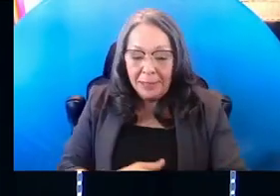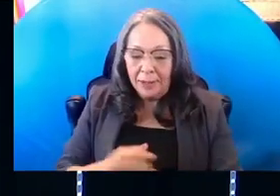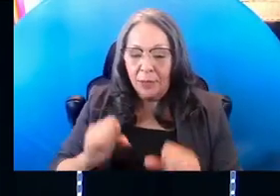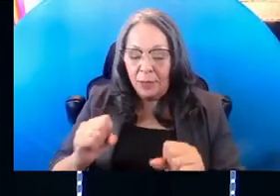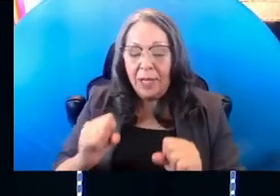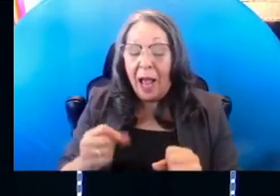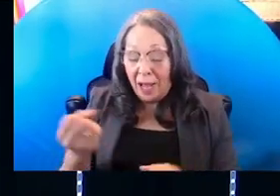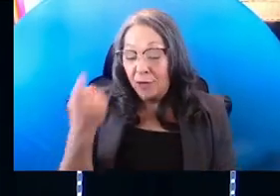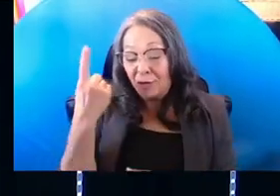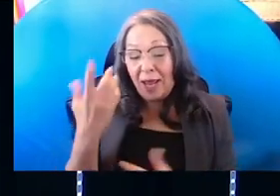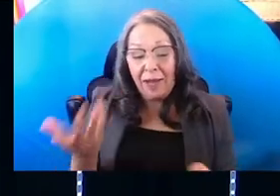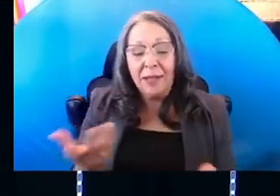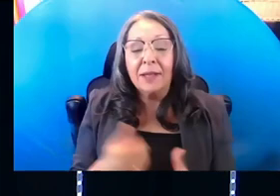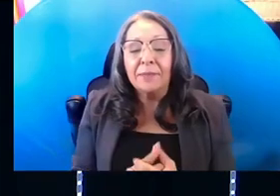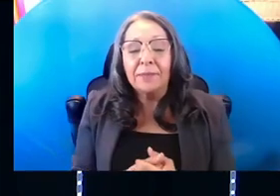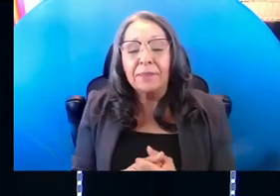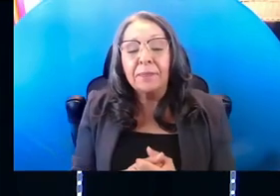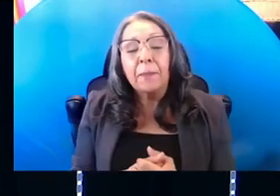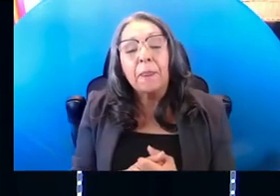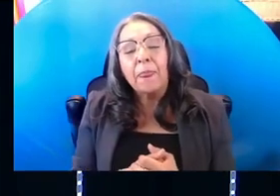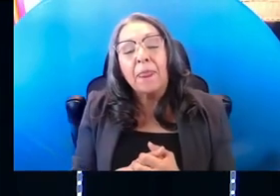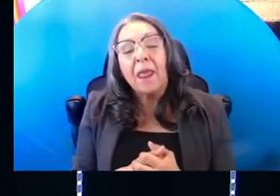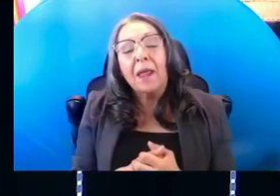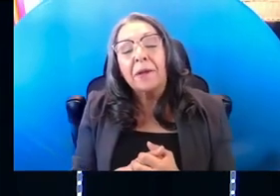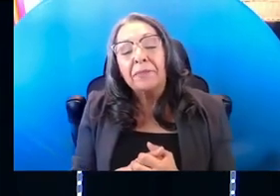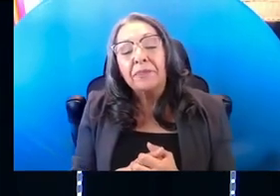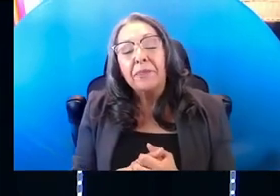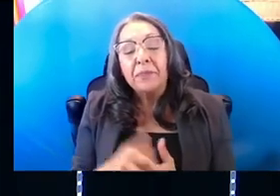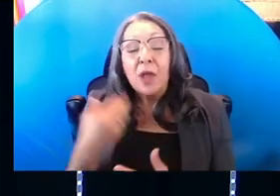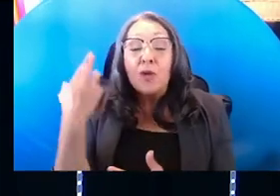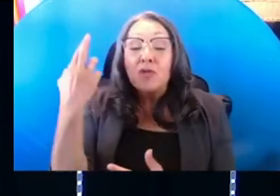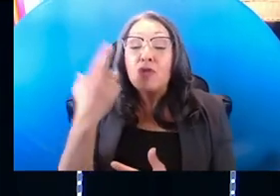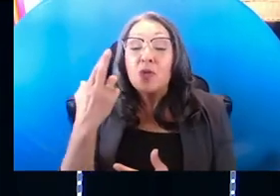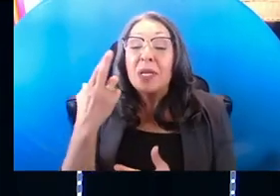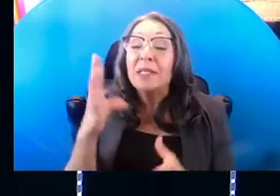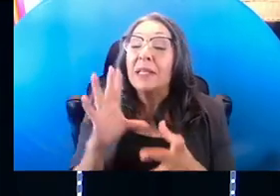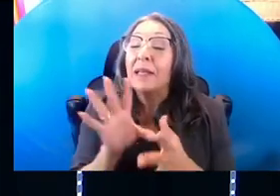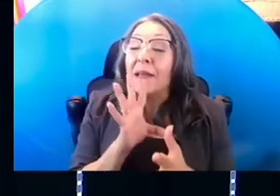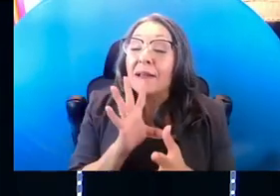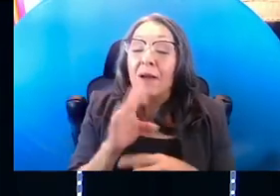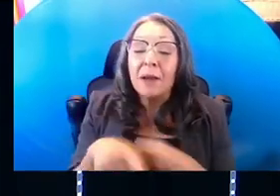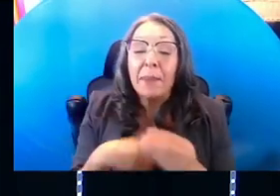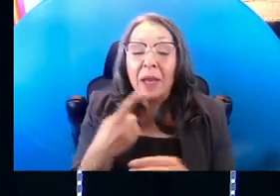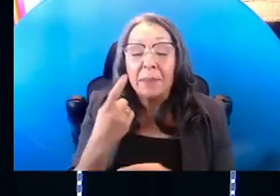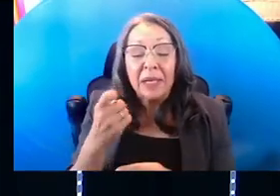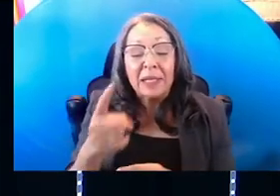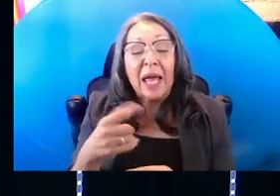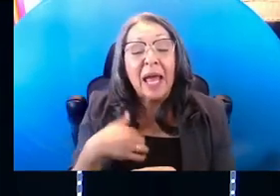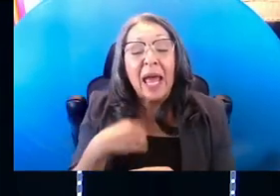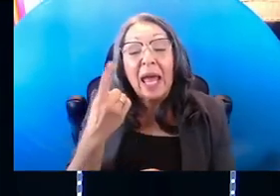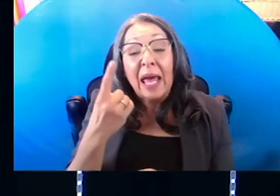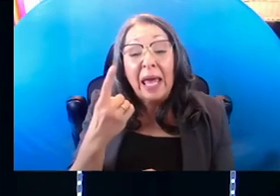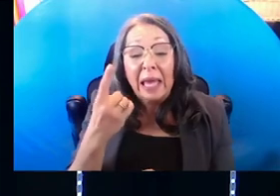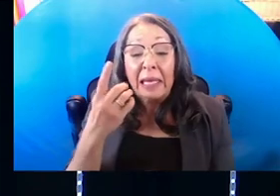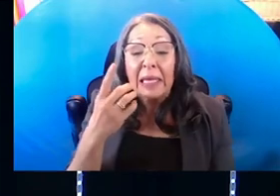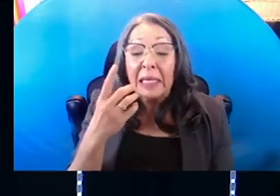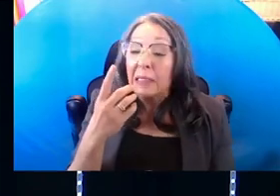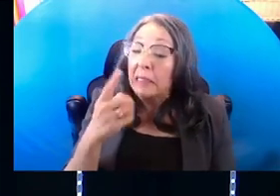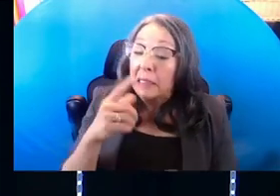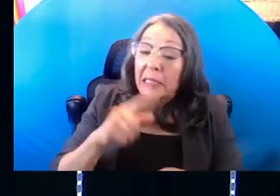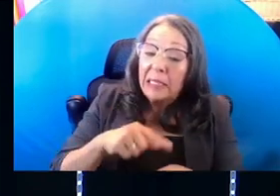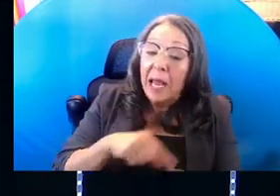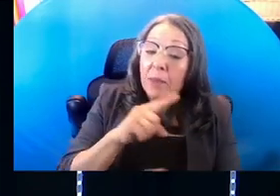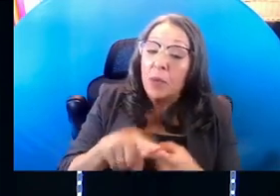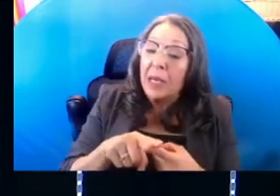I get it. You know what I mean? It's like, so the reason I bring this up is like, I had a season, just a season, where I also enjoyed going to the gym. Not